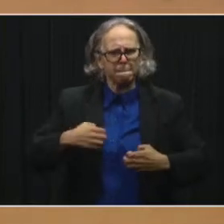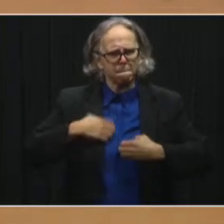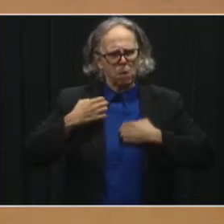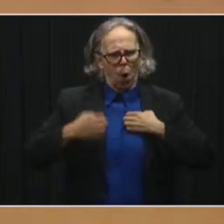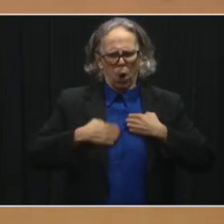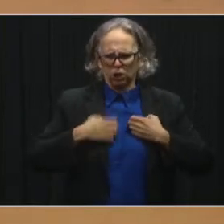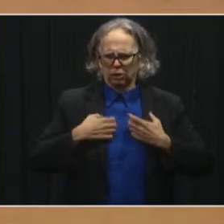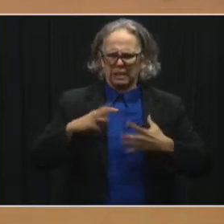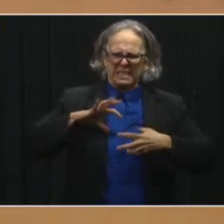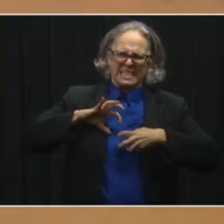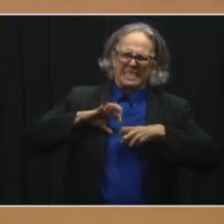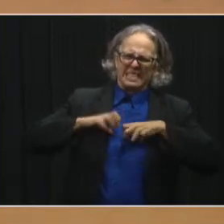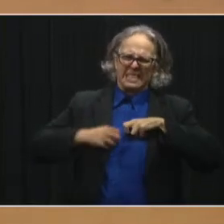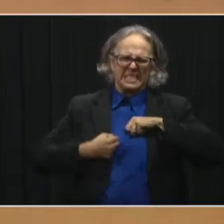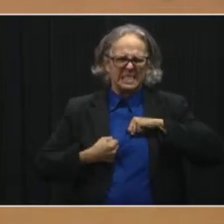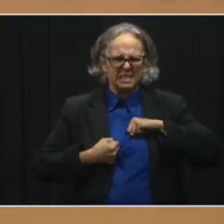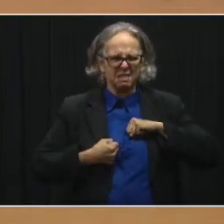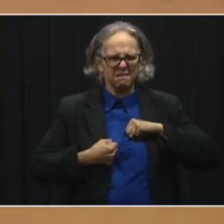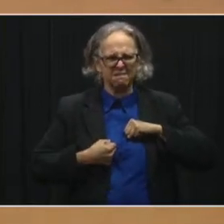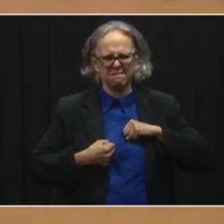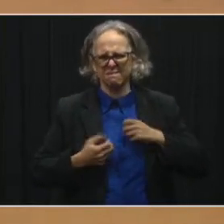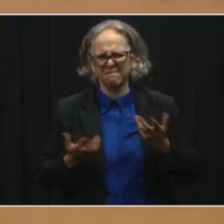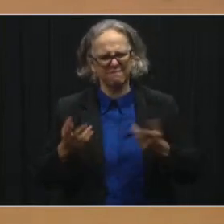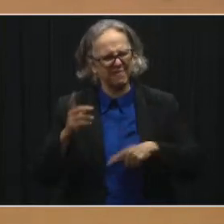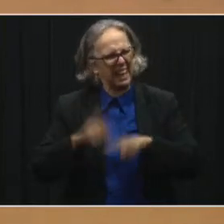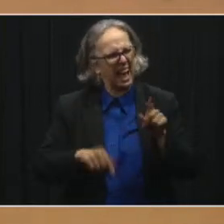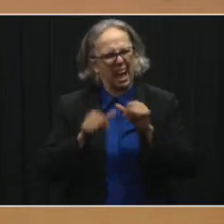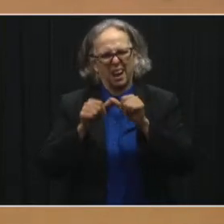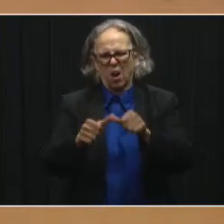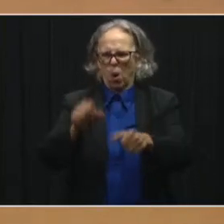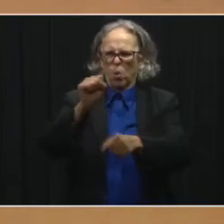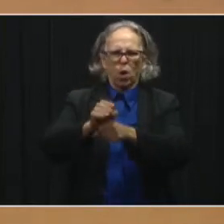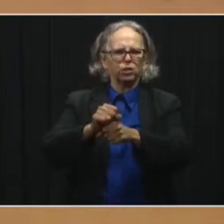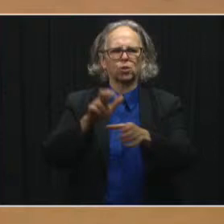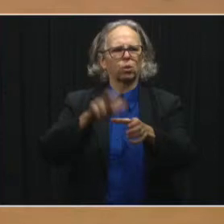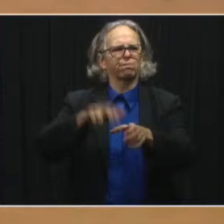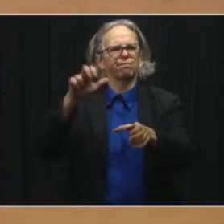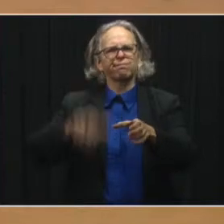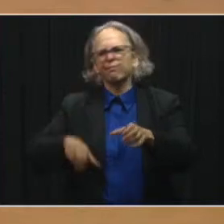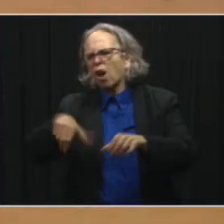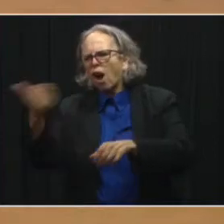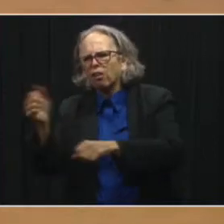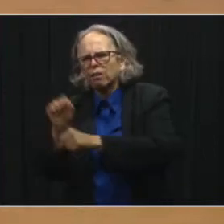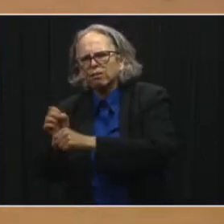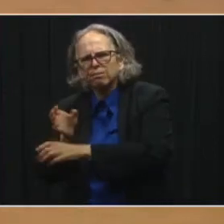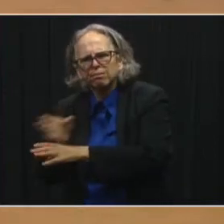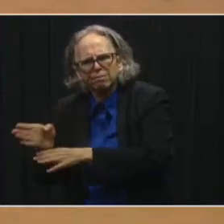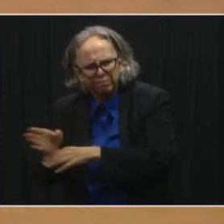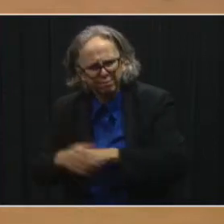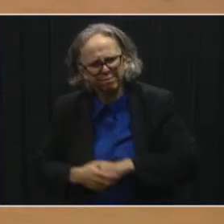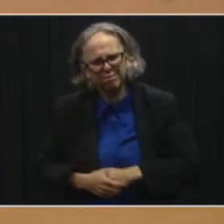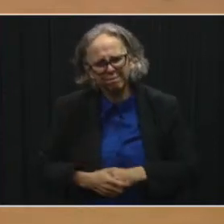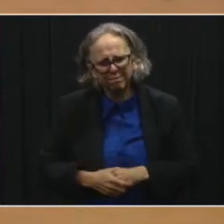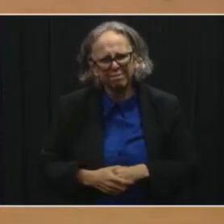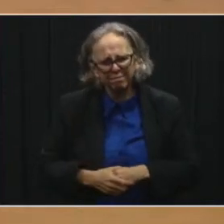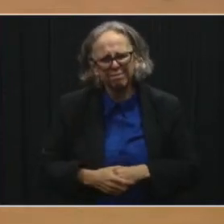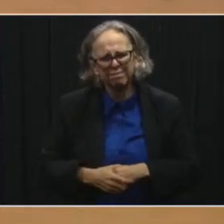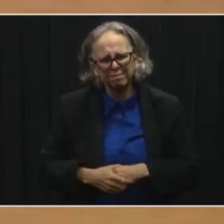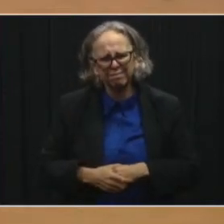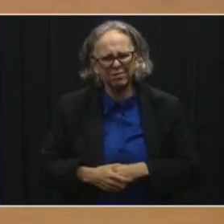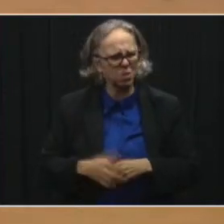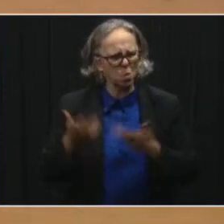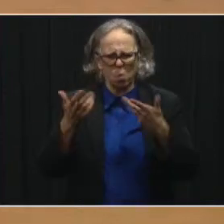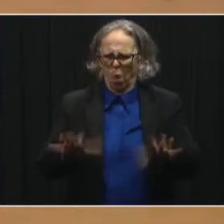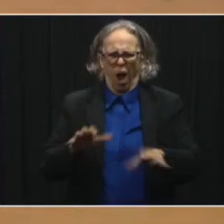it is putting on them as the numbers continue to dwindle staff-wise is making them want to get out of